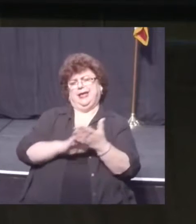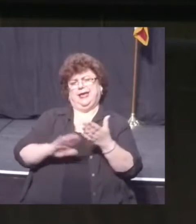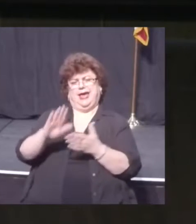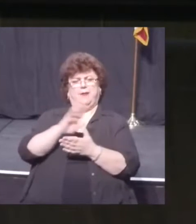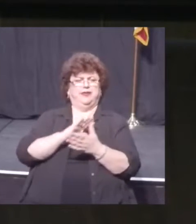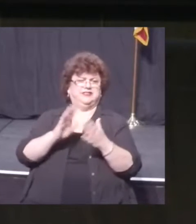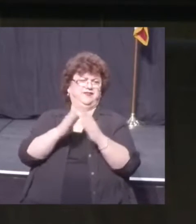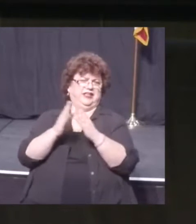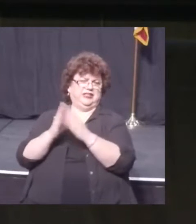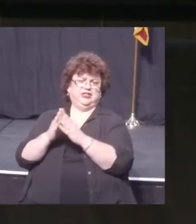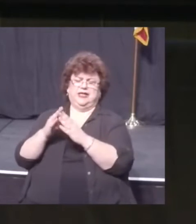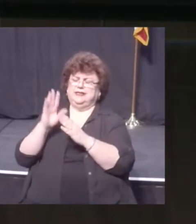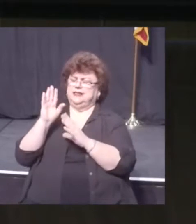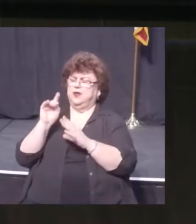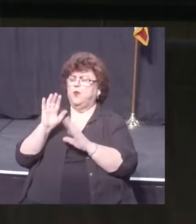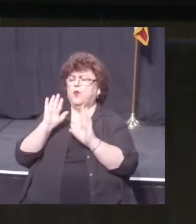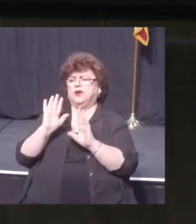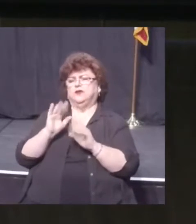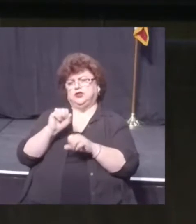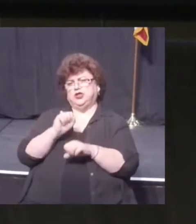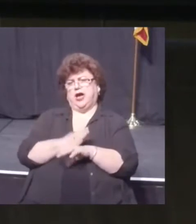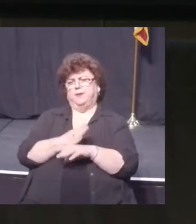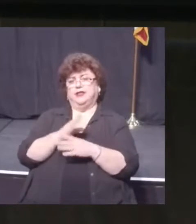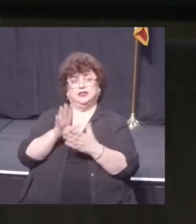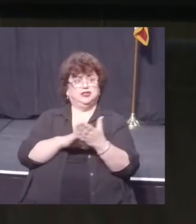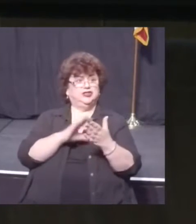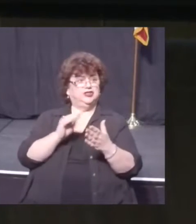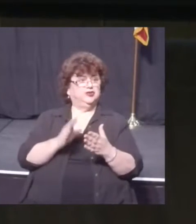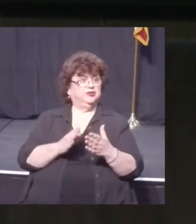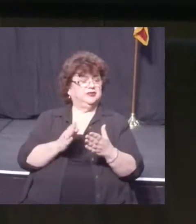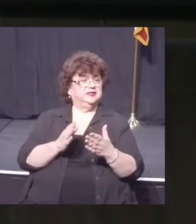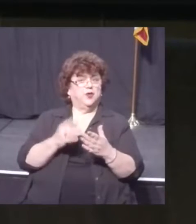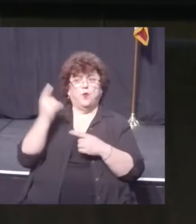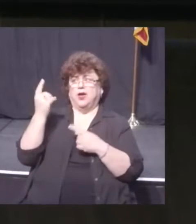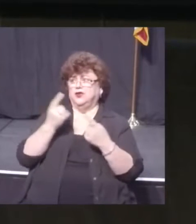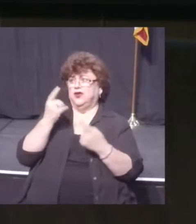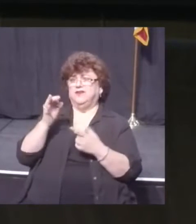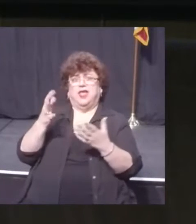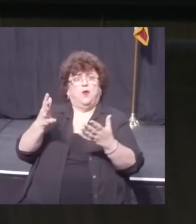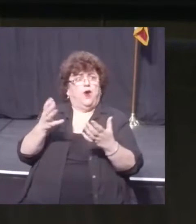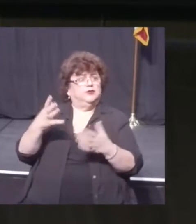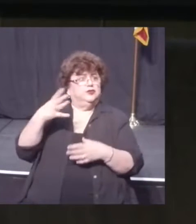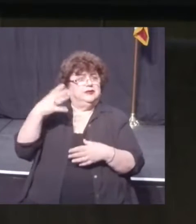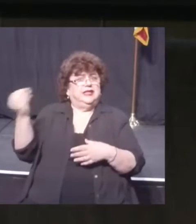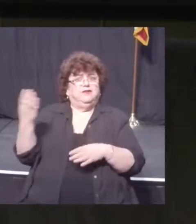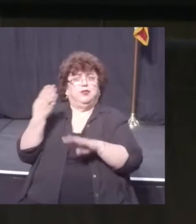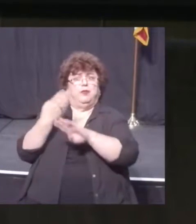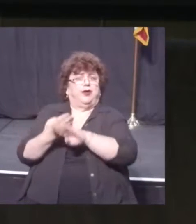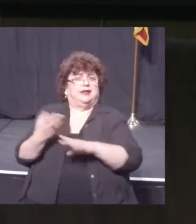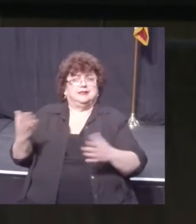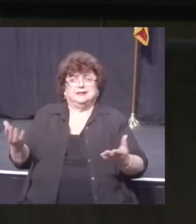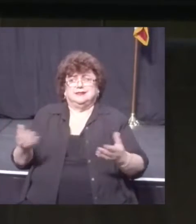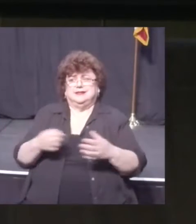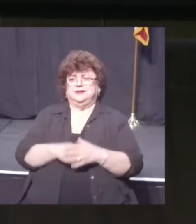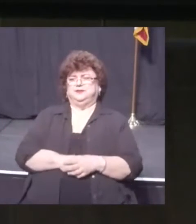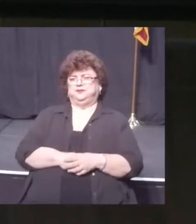done such a great job that the students wonder if they even want to leave the bricks.